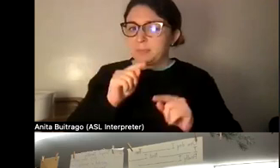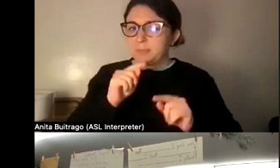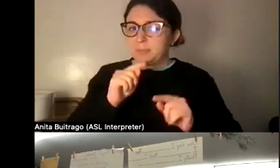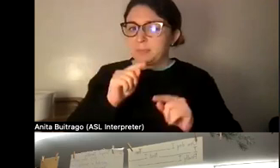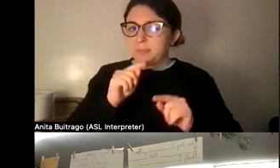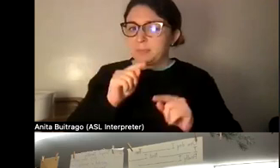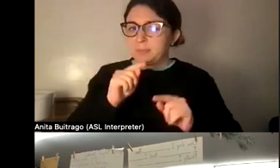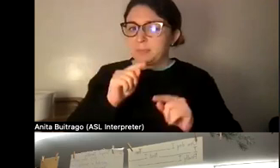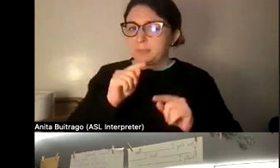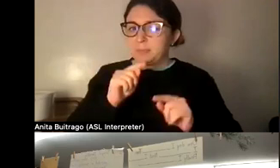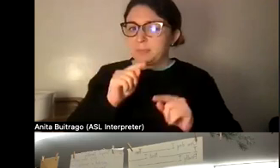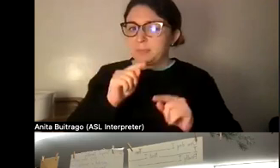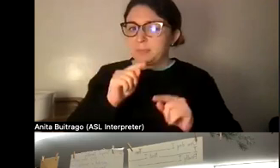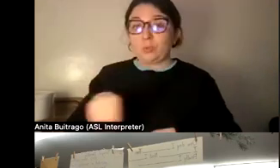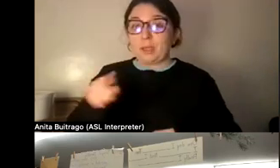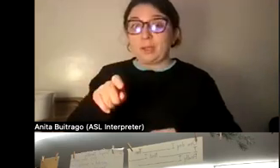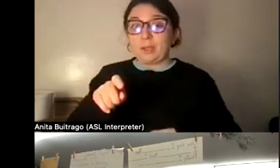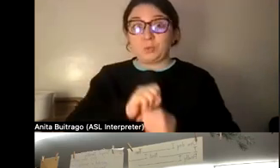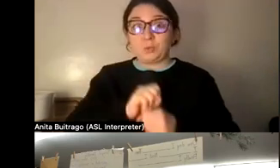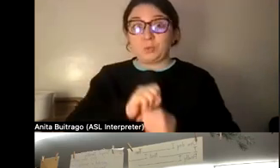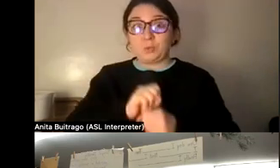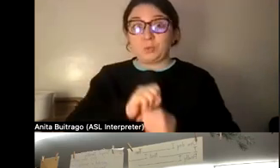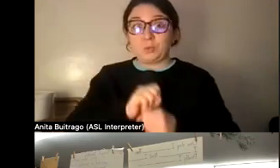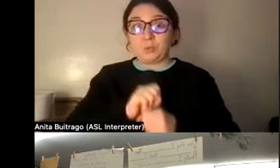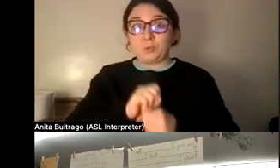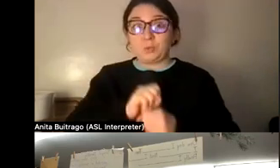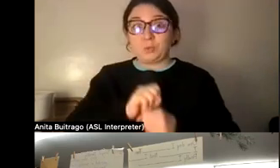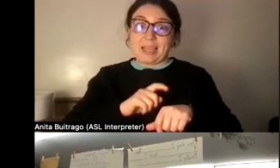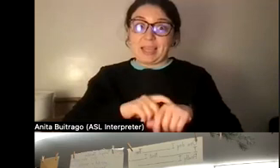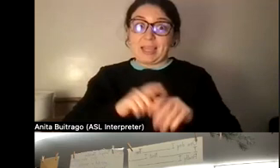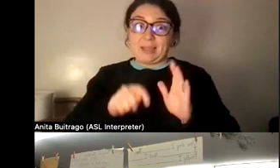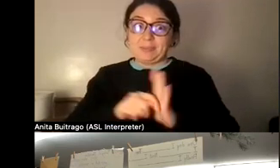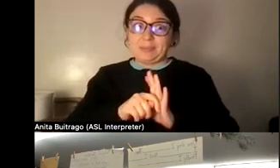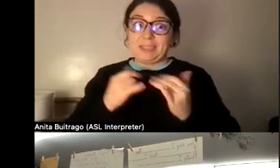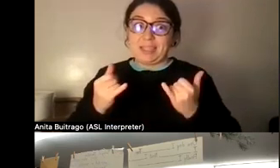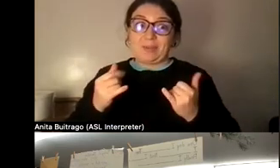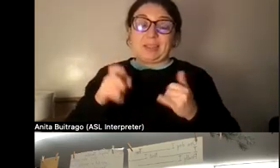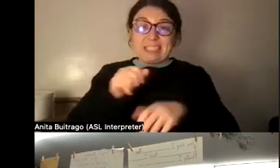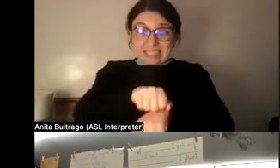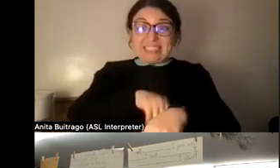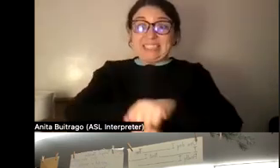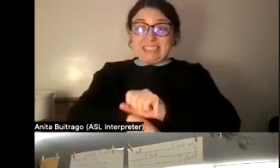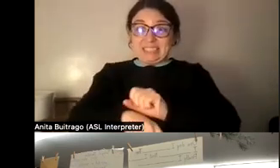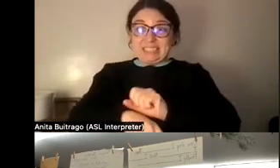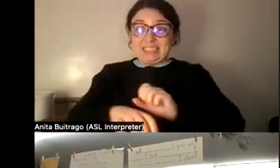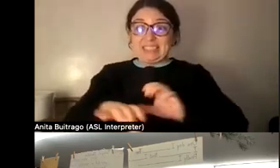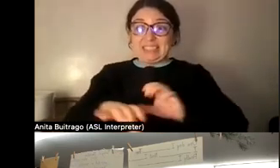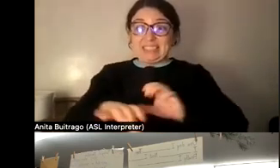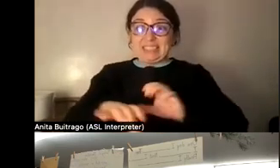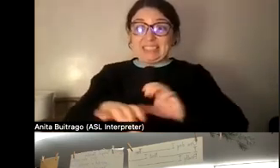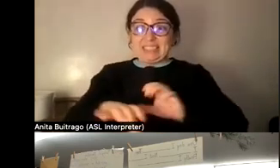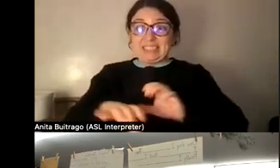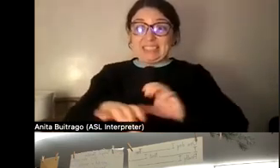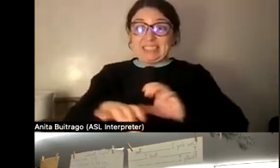to, hey, okay, we gotta get this done. I'm busy. So, so